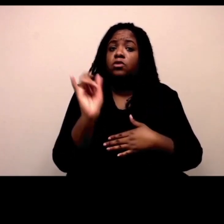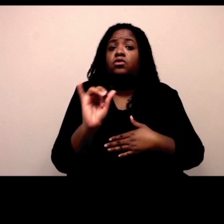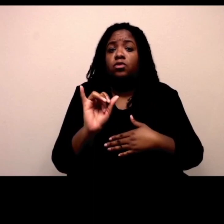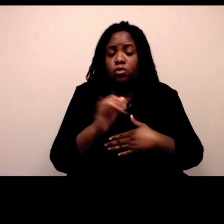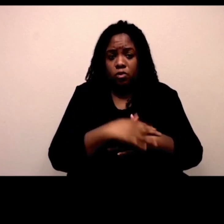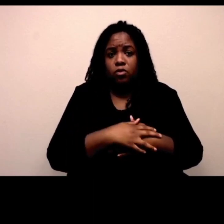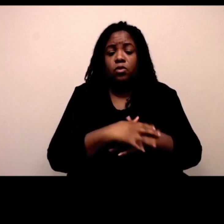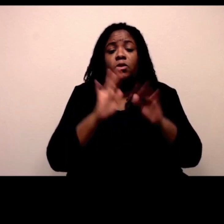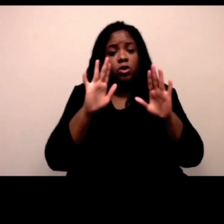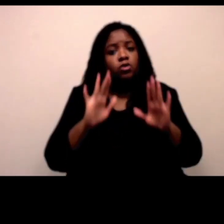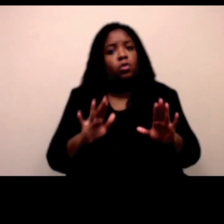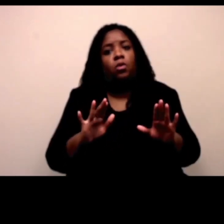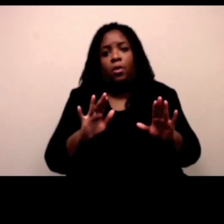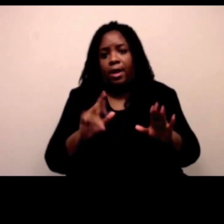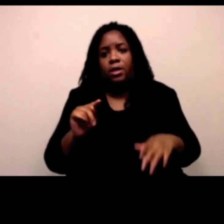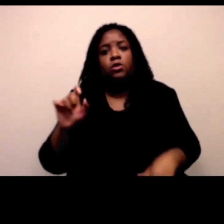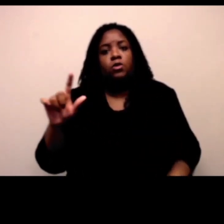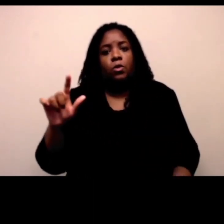great tool.